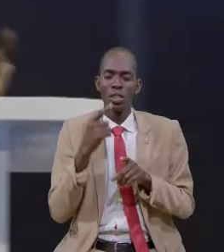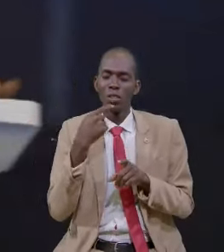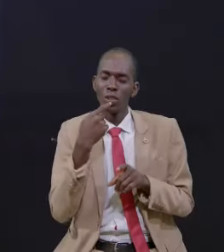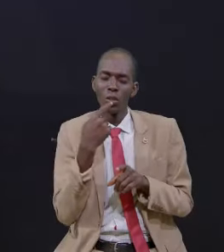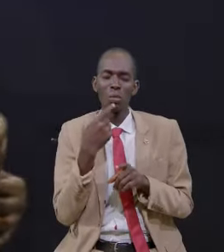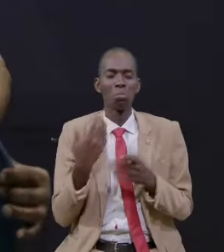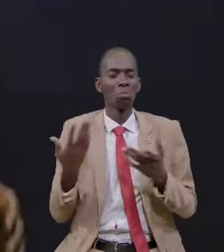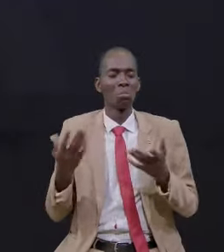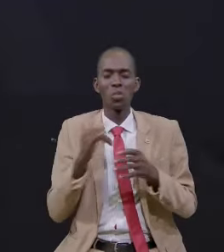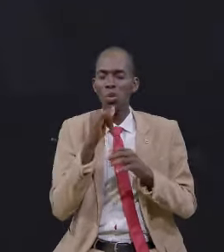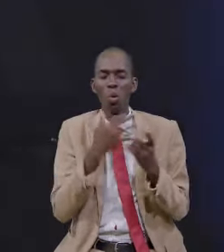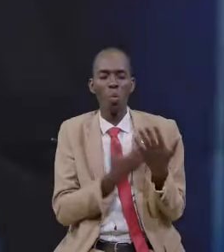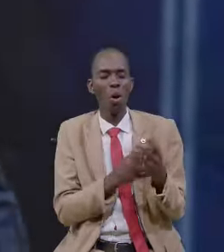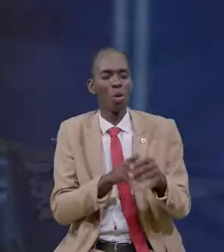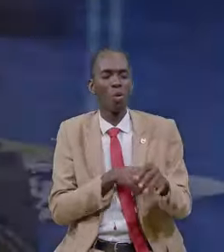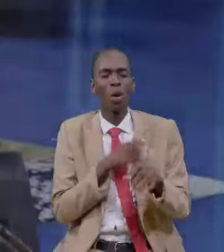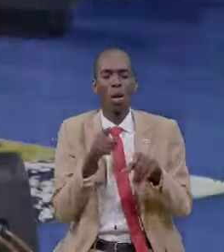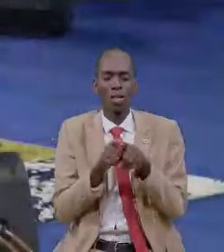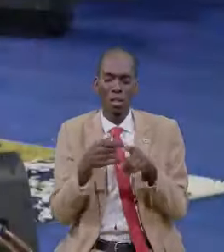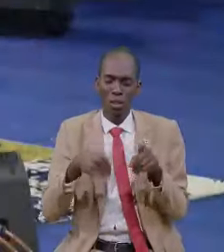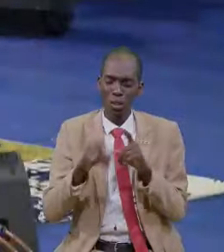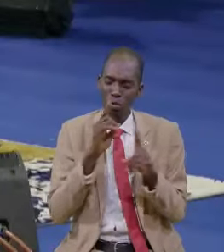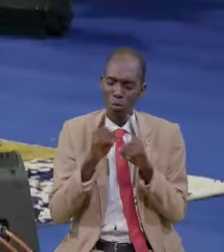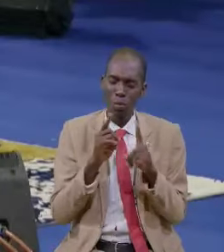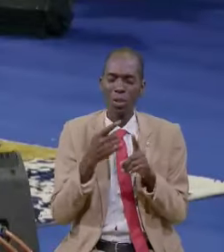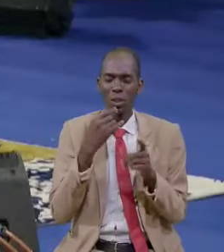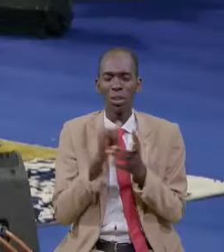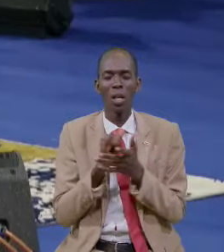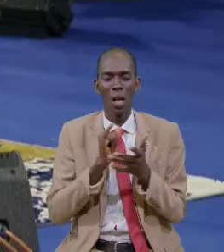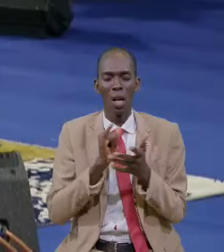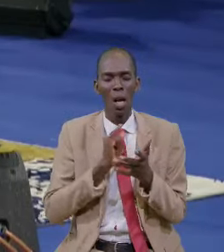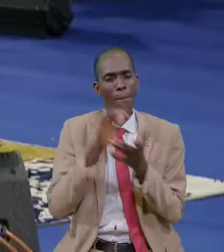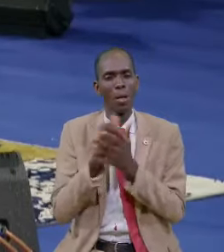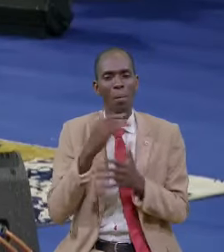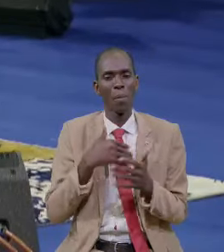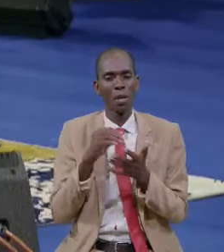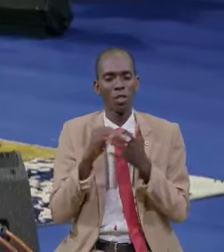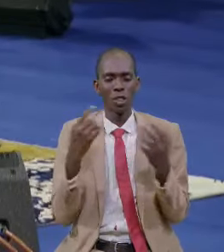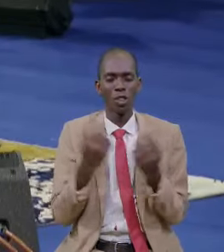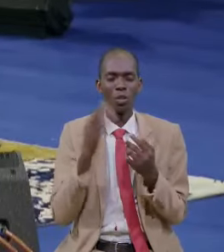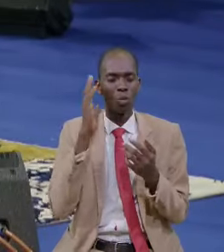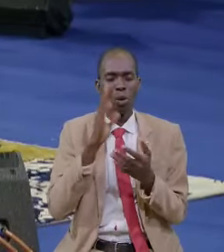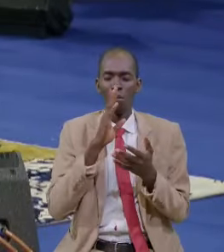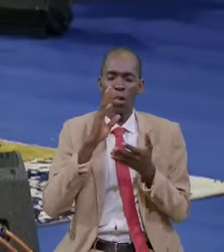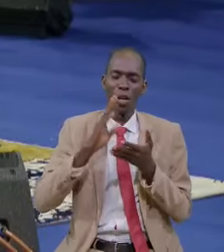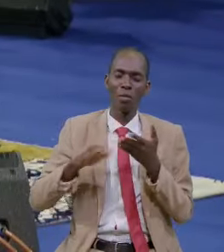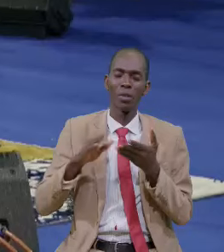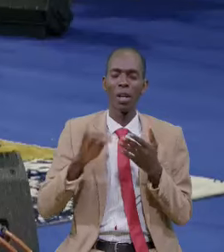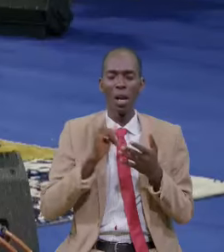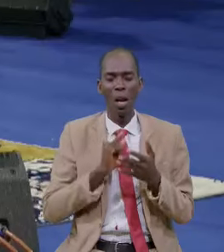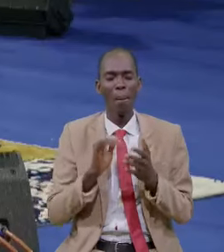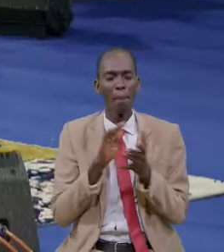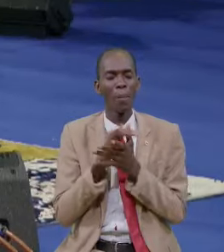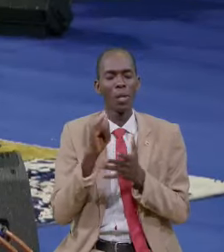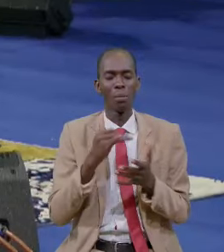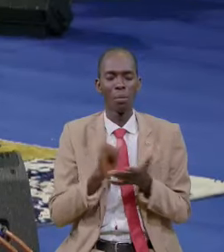still speaking. He was saying, I believe my sins will be forgiven. He is the forgiver. I believe my soul will